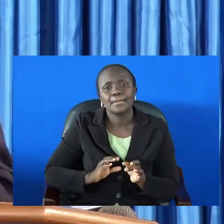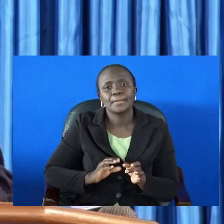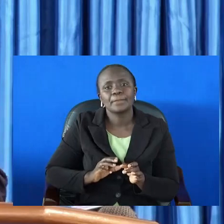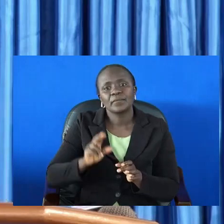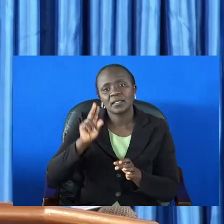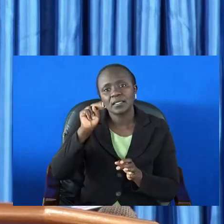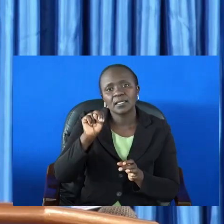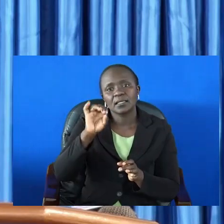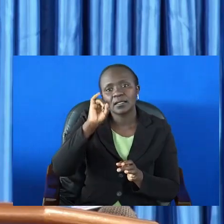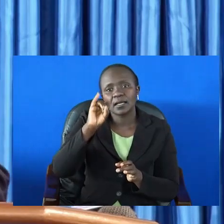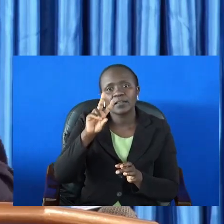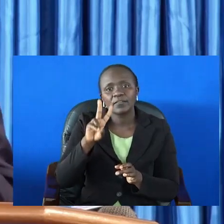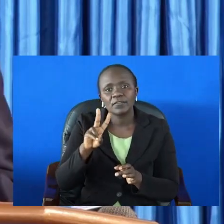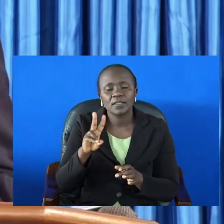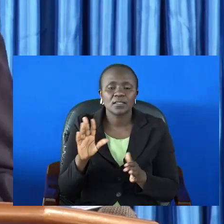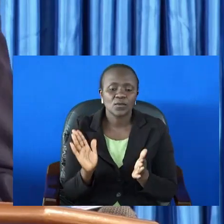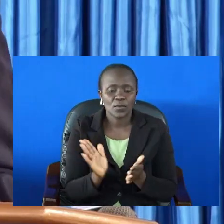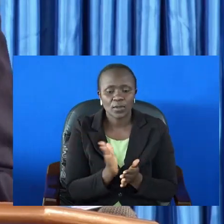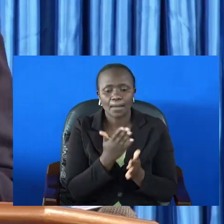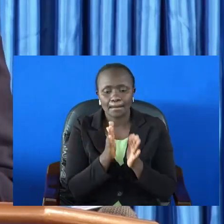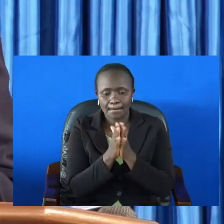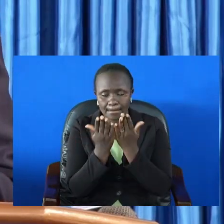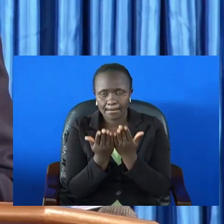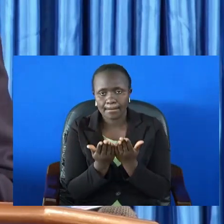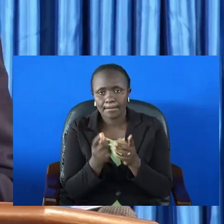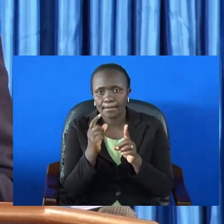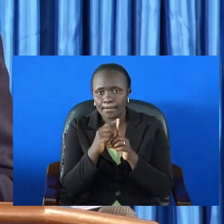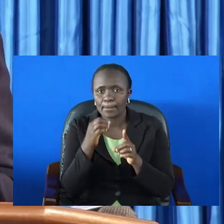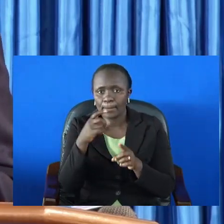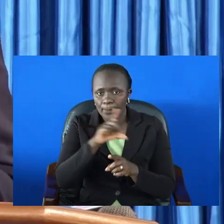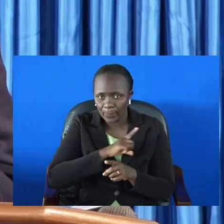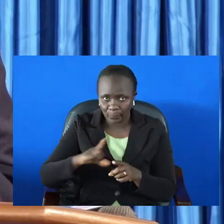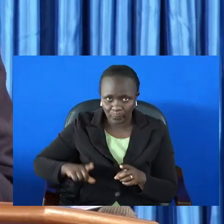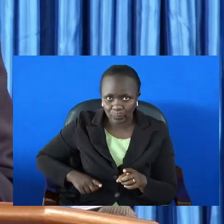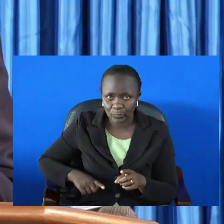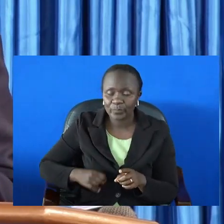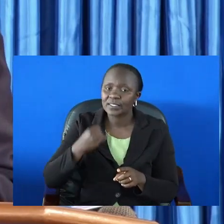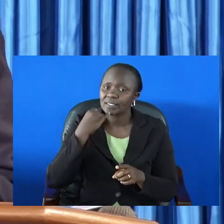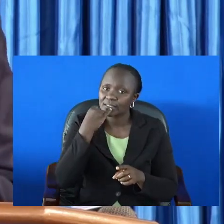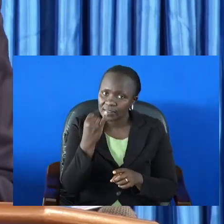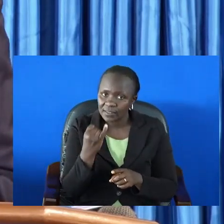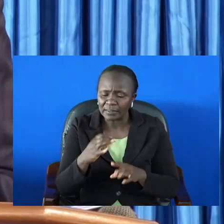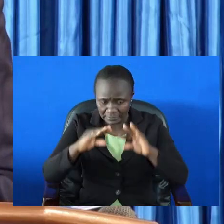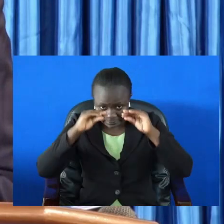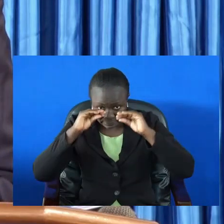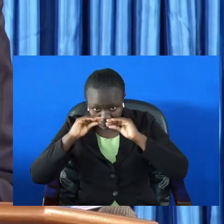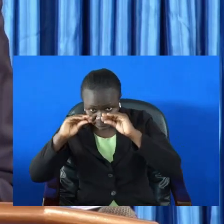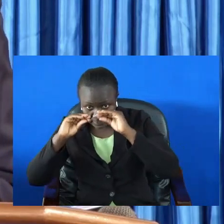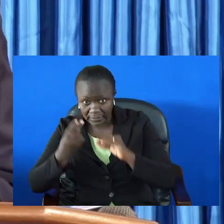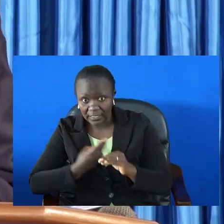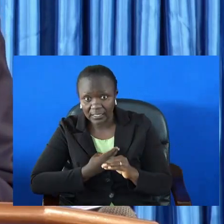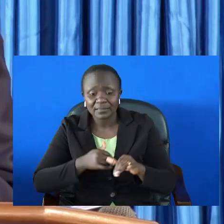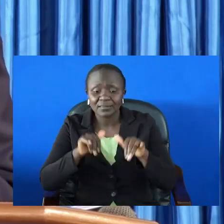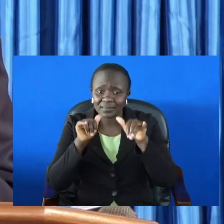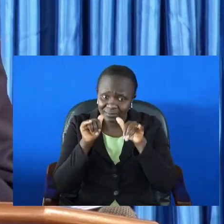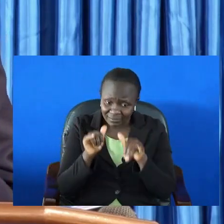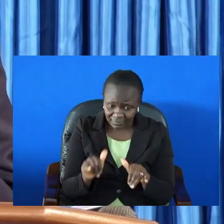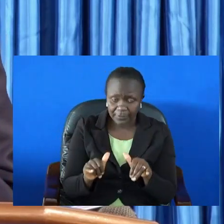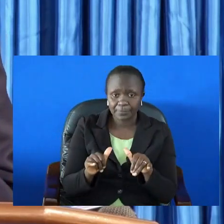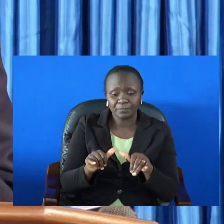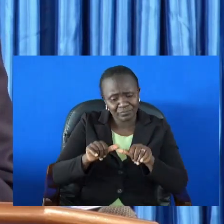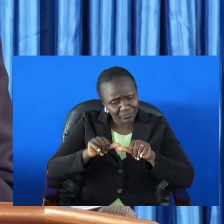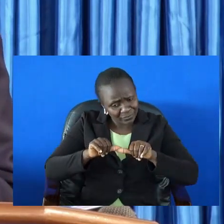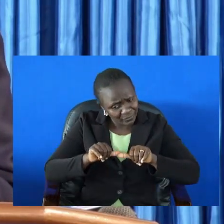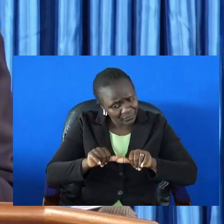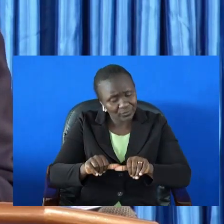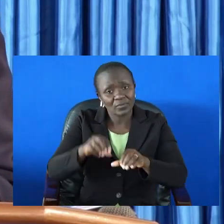NIV version. The word of the Lord is teaching us today on settling